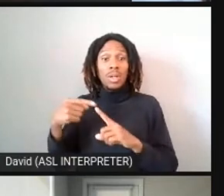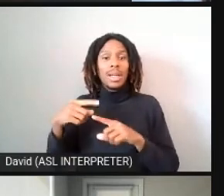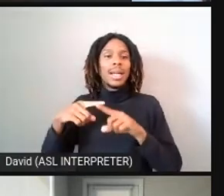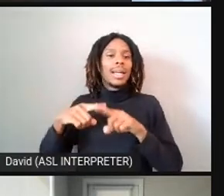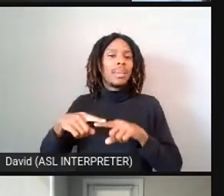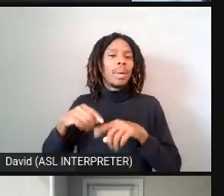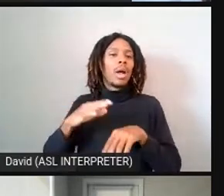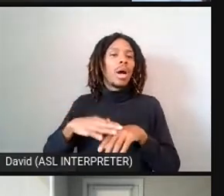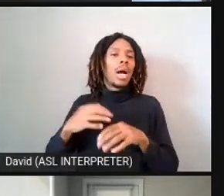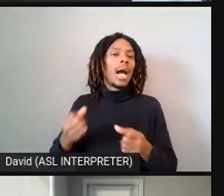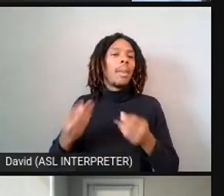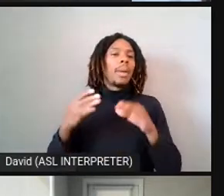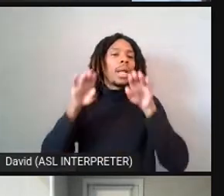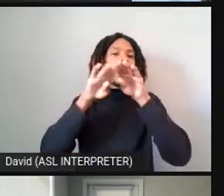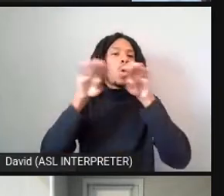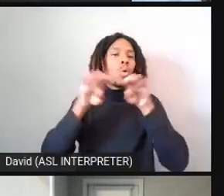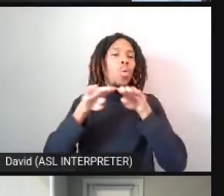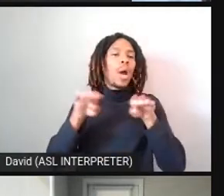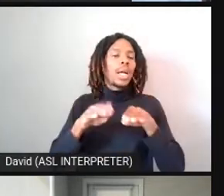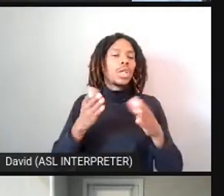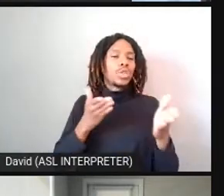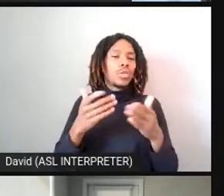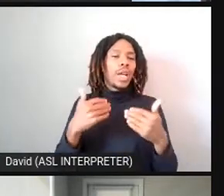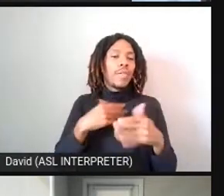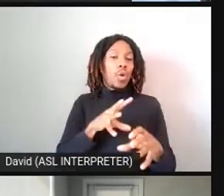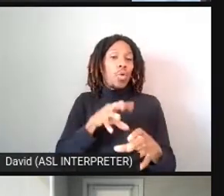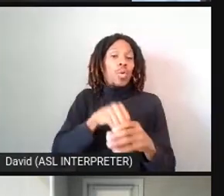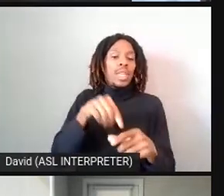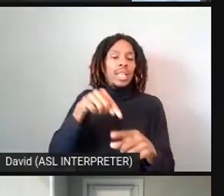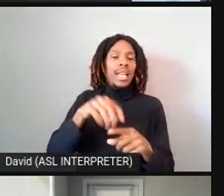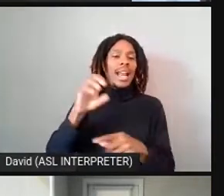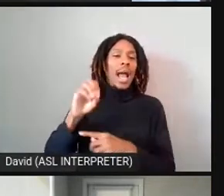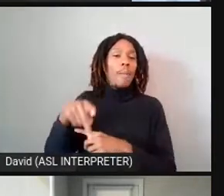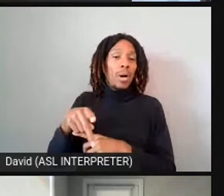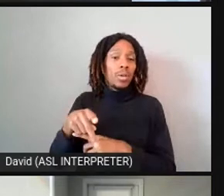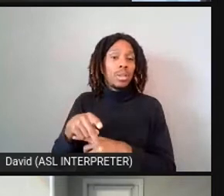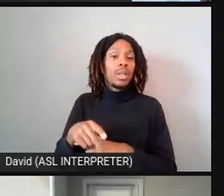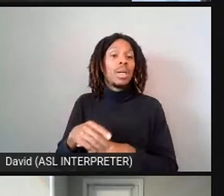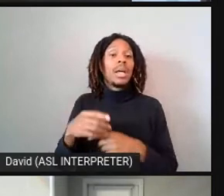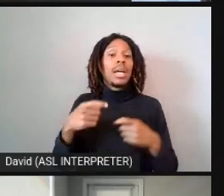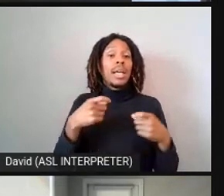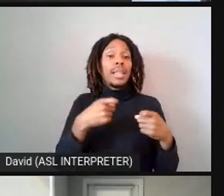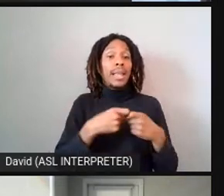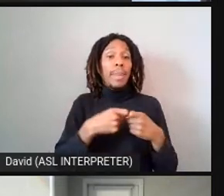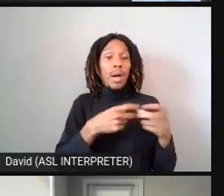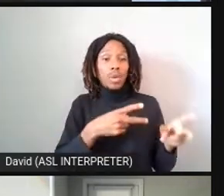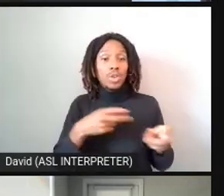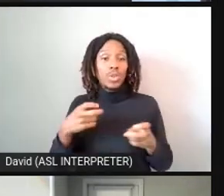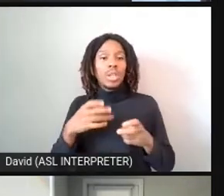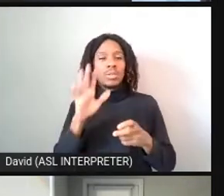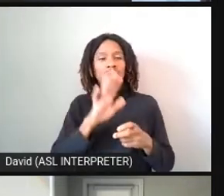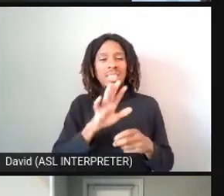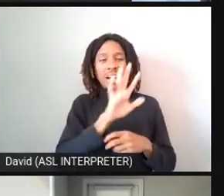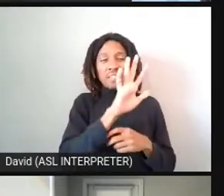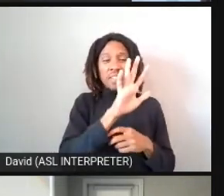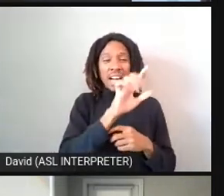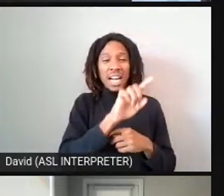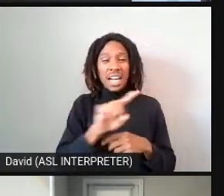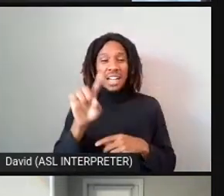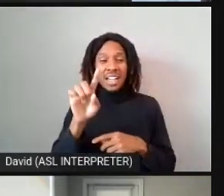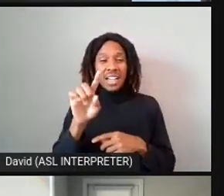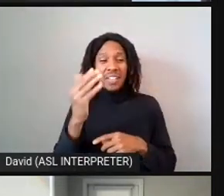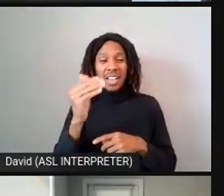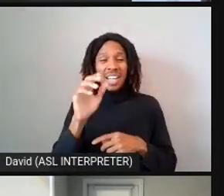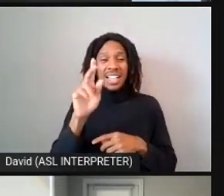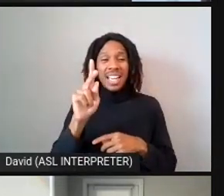the number of rack servers you have within that outpost, the power draw will be between 5 to 15 kVA